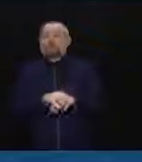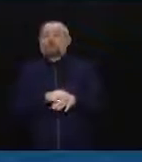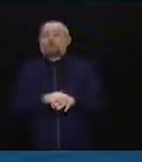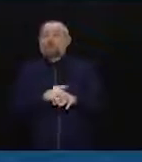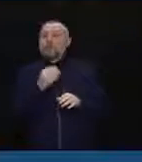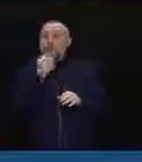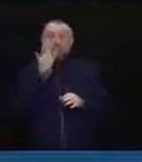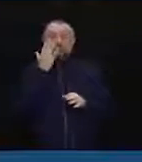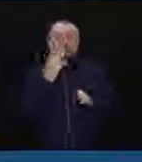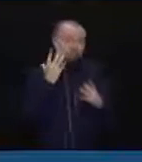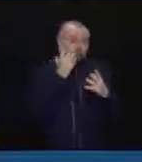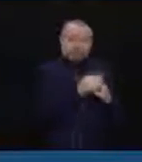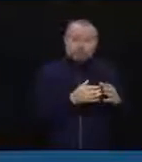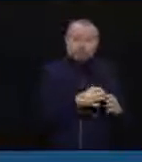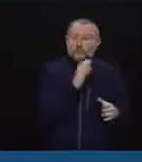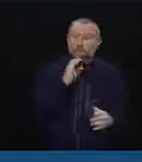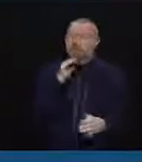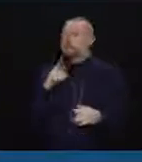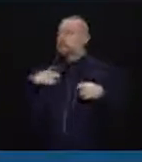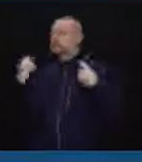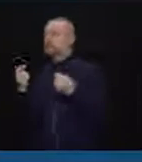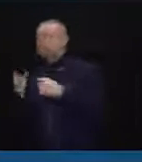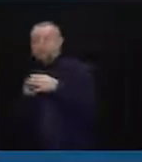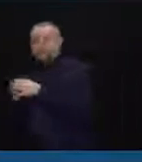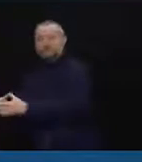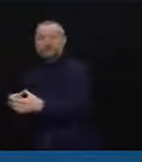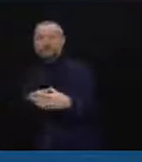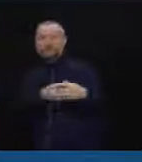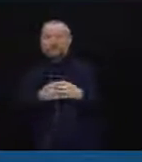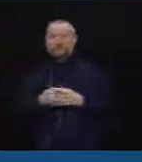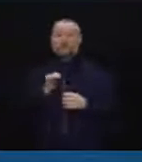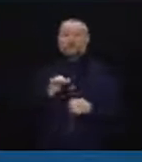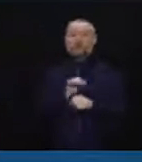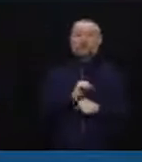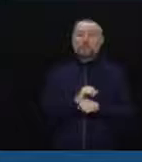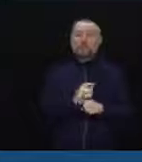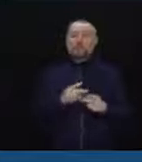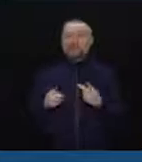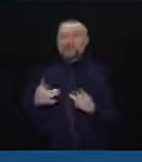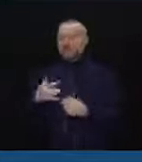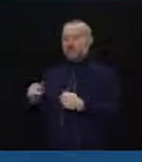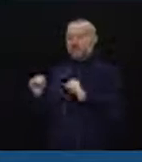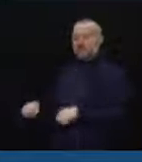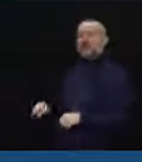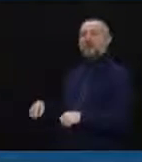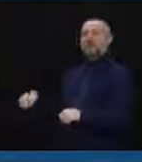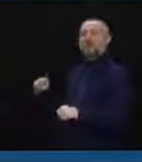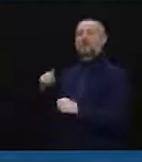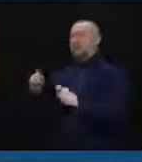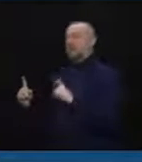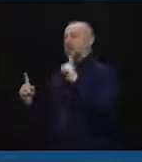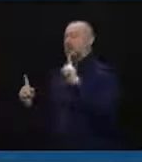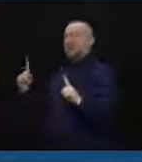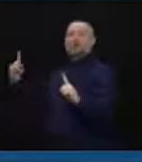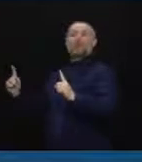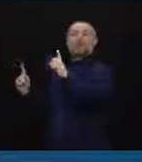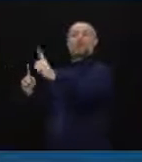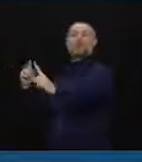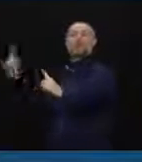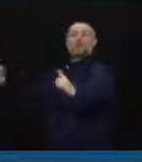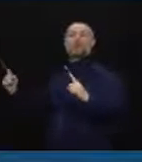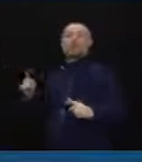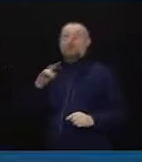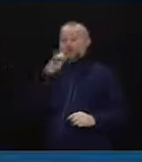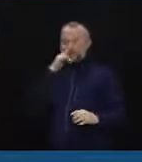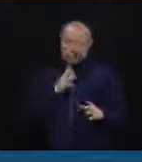They're involved in gym class together. They are, whereas in a workplace, people have the ability for movement. Kids are in a very concentrated